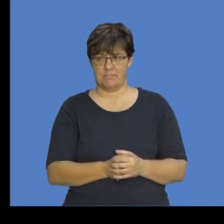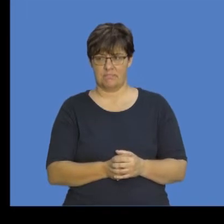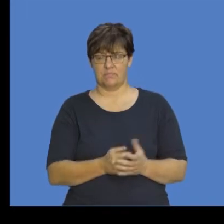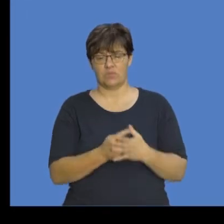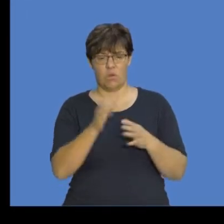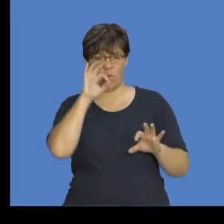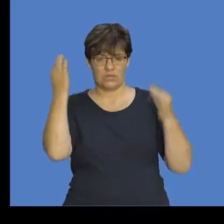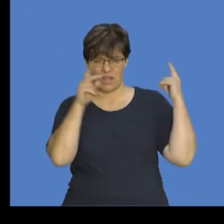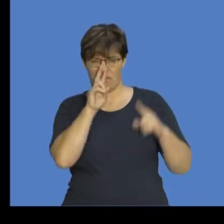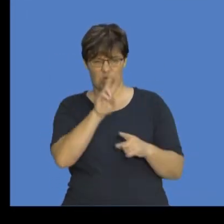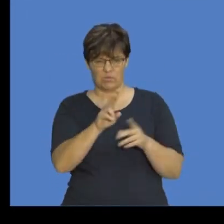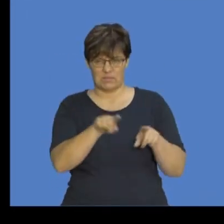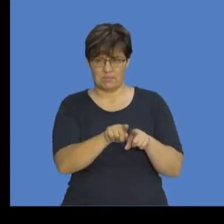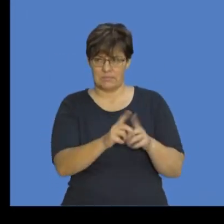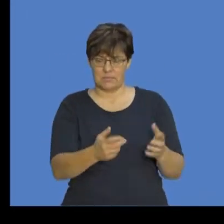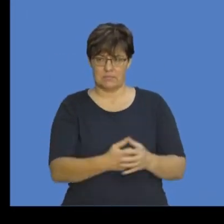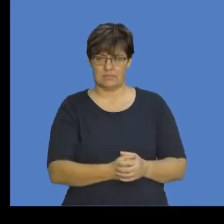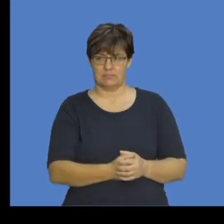draw a block, our whisker plot.